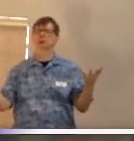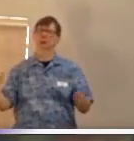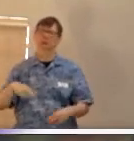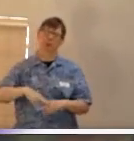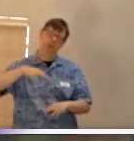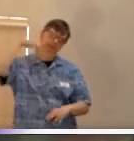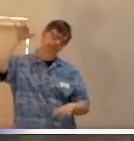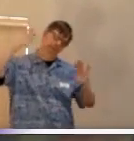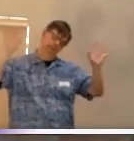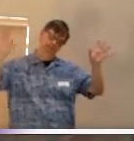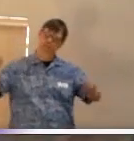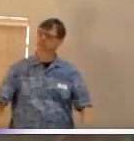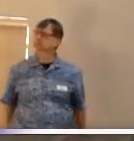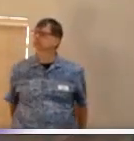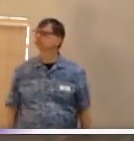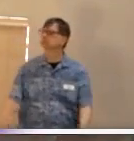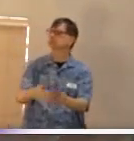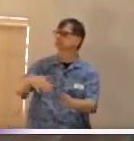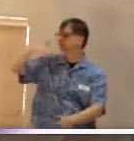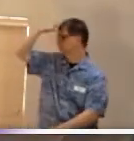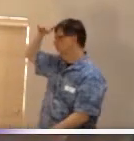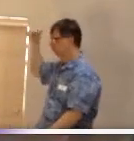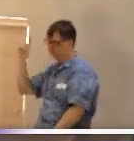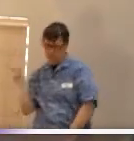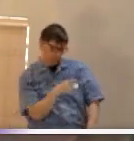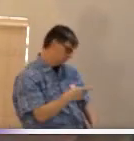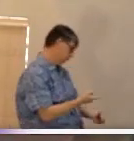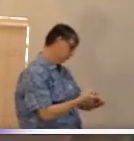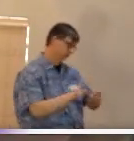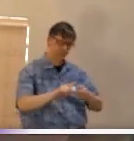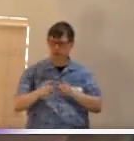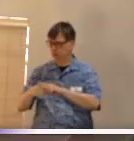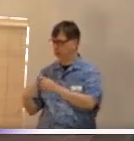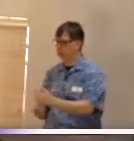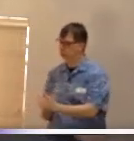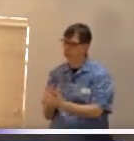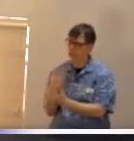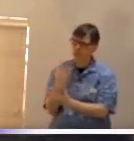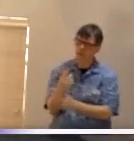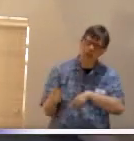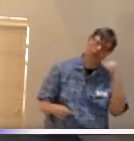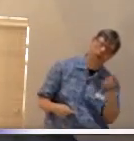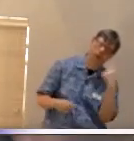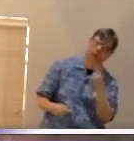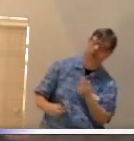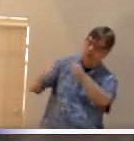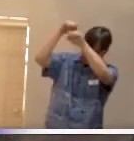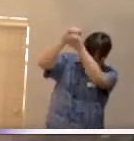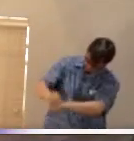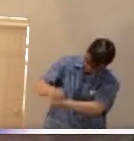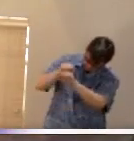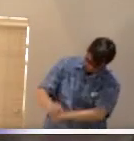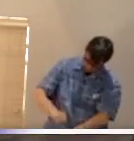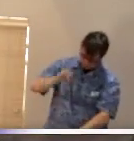happy. And once we start to look at those and try to change them, they seem to grow. It's kind of like the hurricane barreling down on